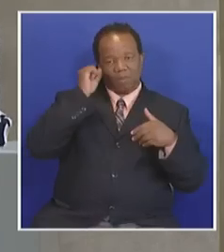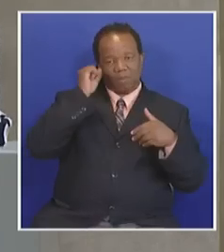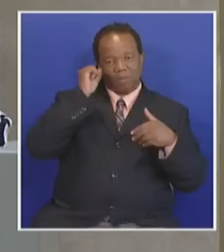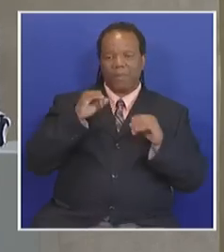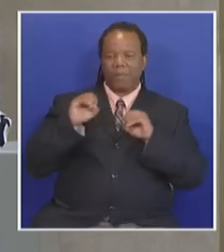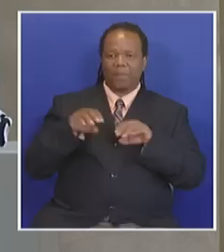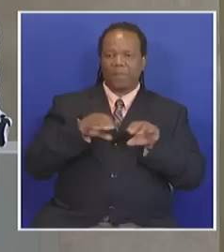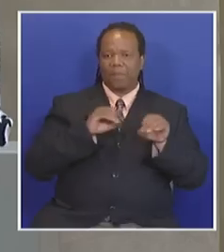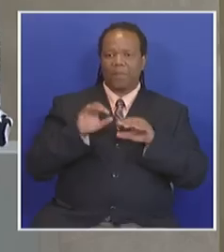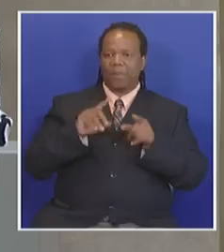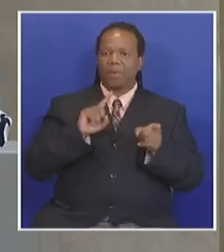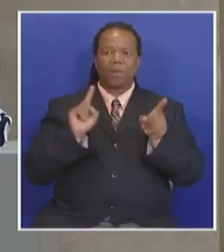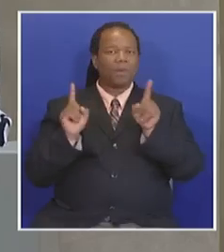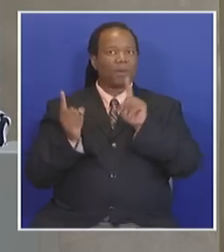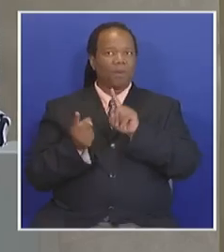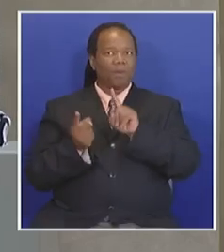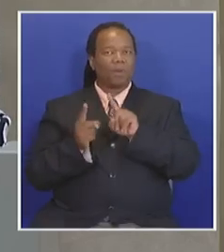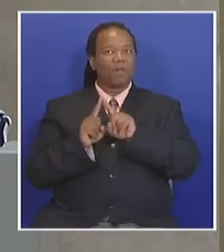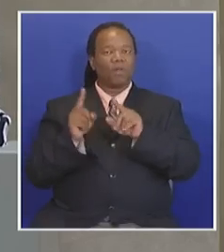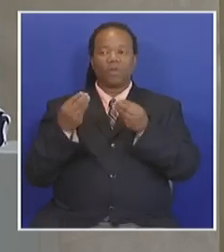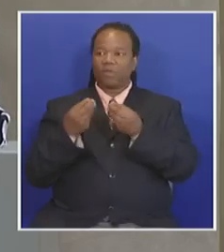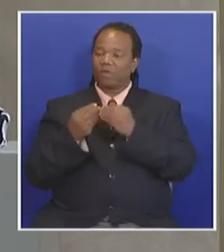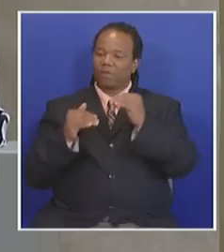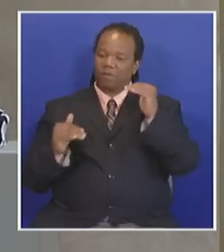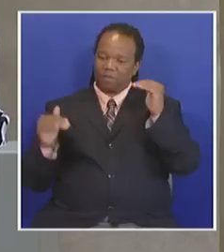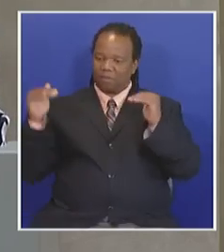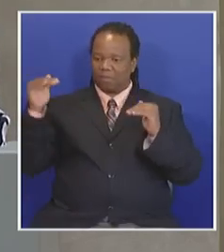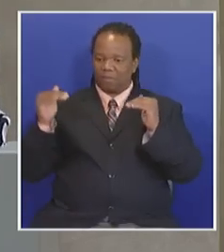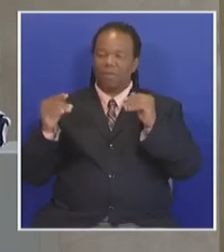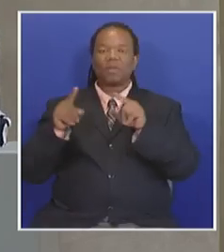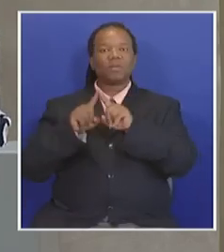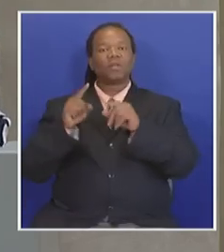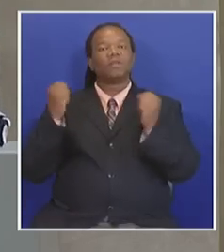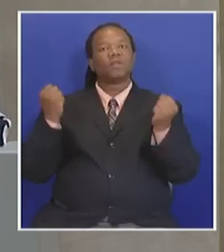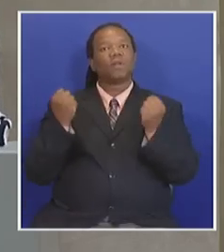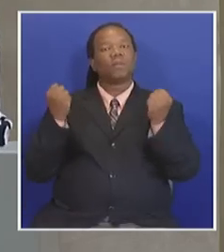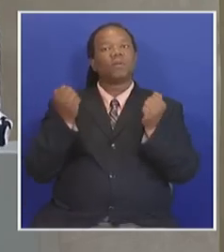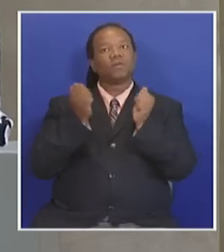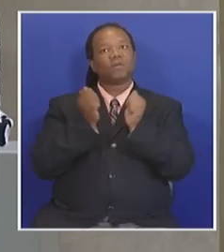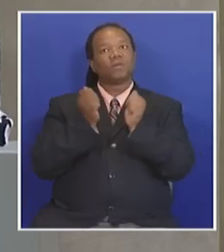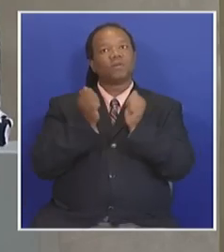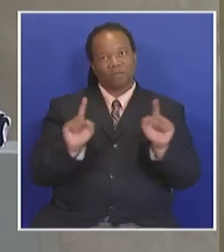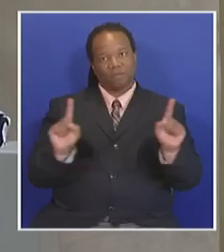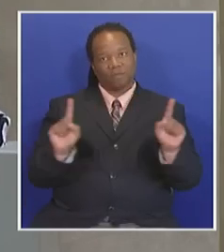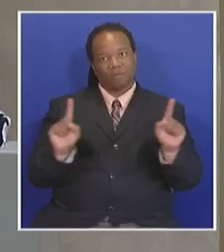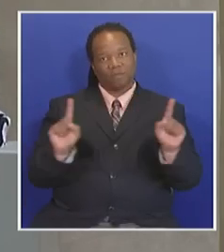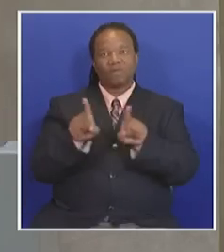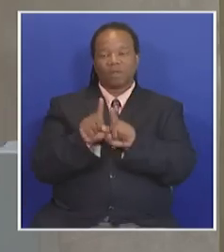its subsequent inequalities, celebrate our diversity, and deliver on a socially inclusive